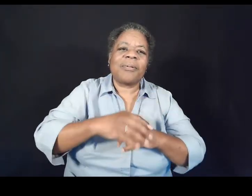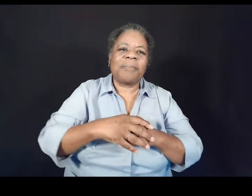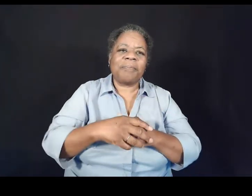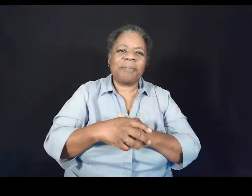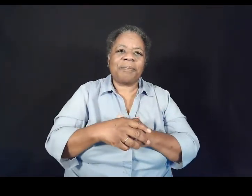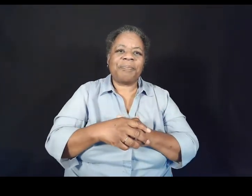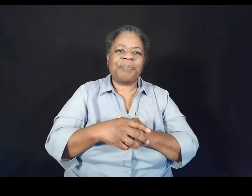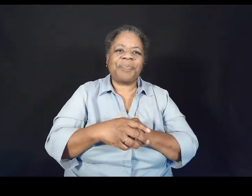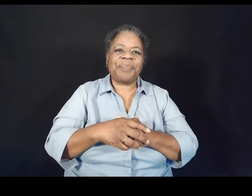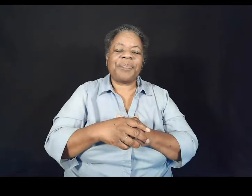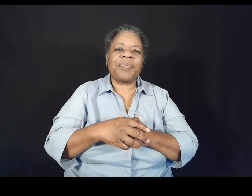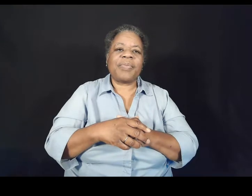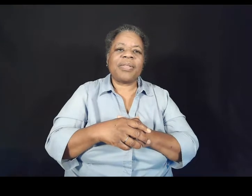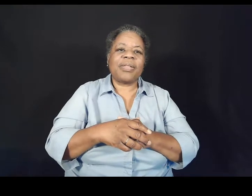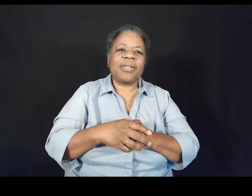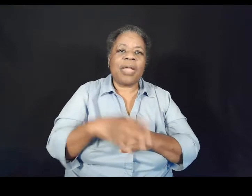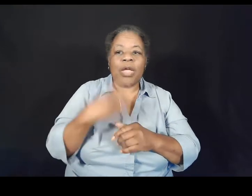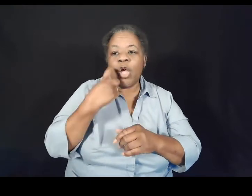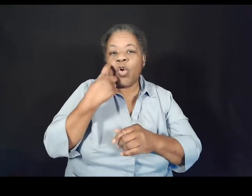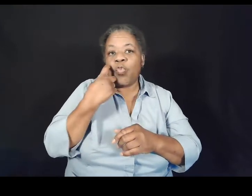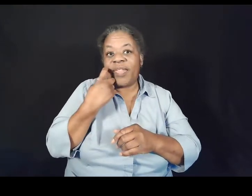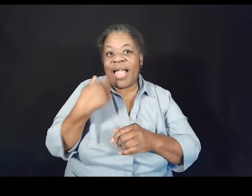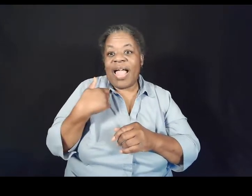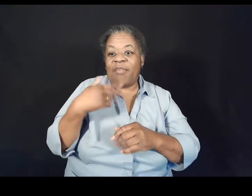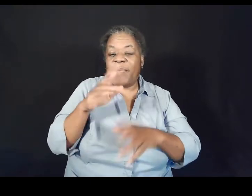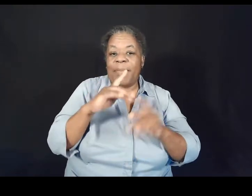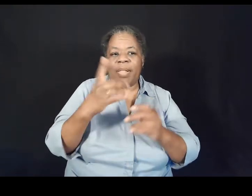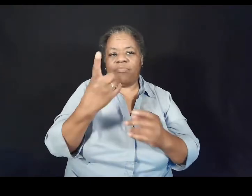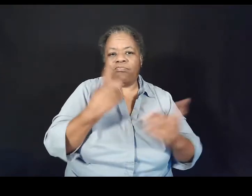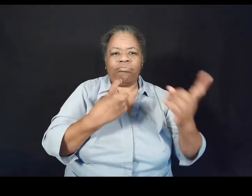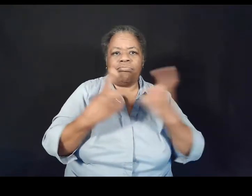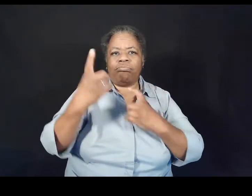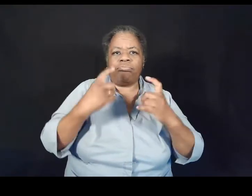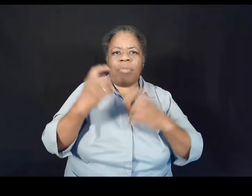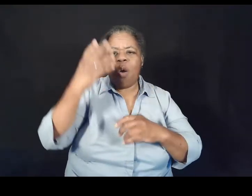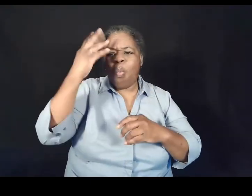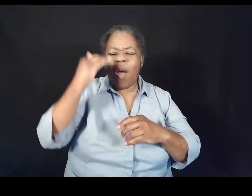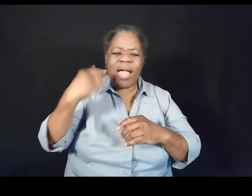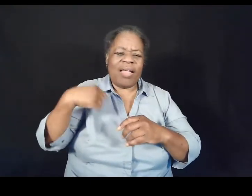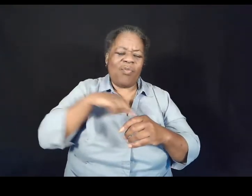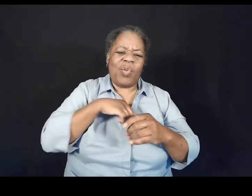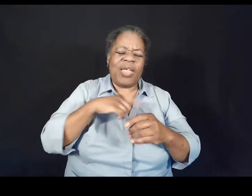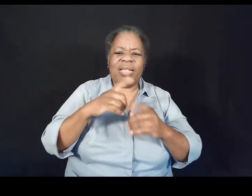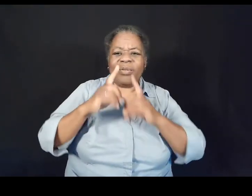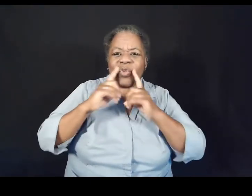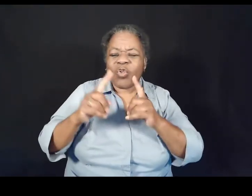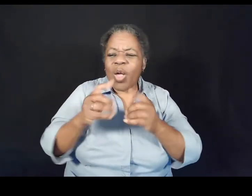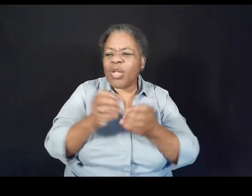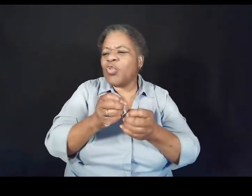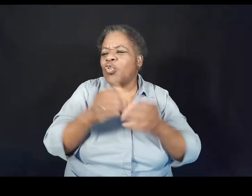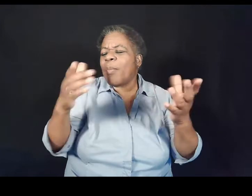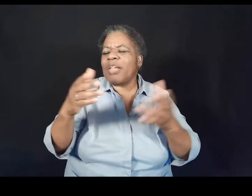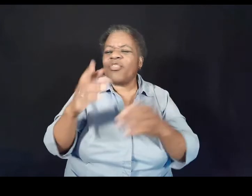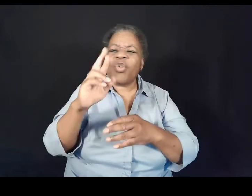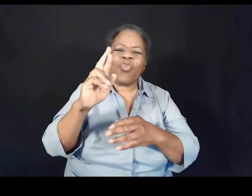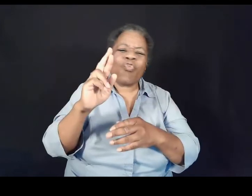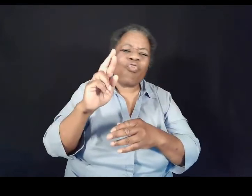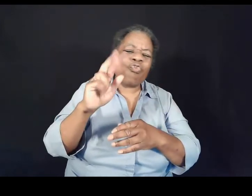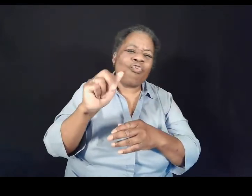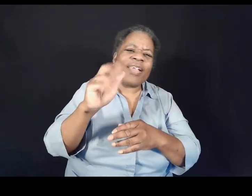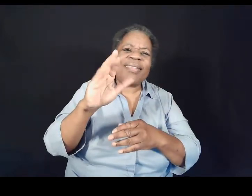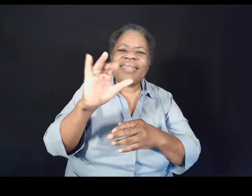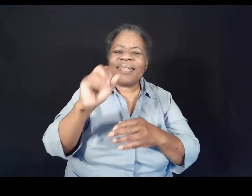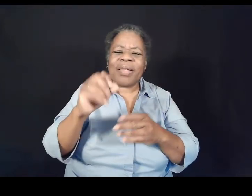From time to time recently, I've had people ask me why we've talked so much about racism and justice in recent